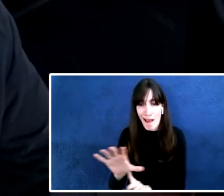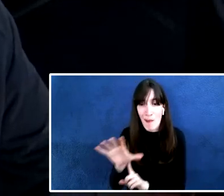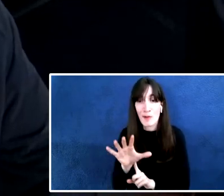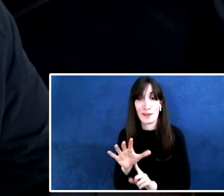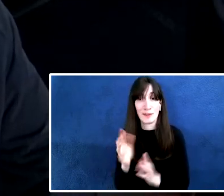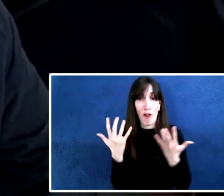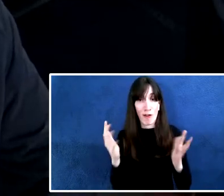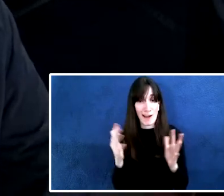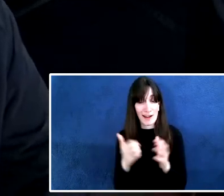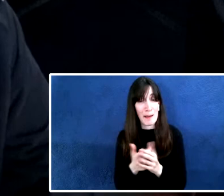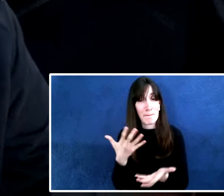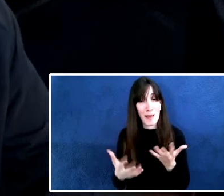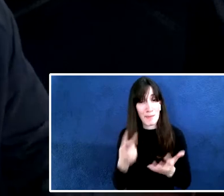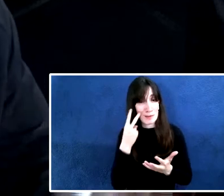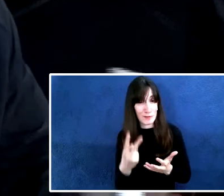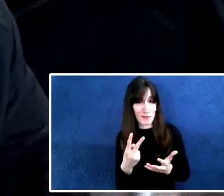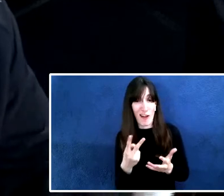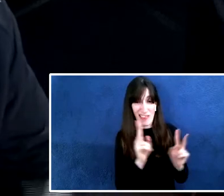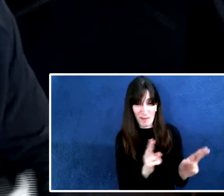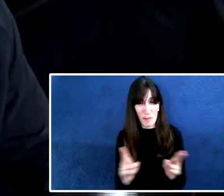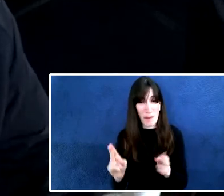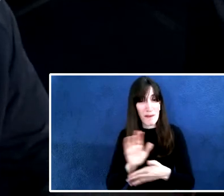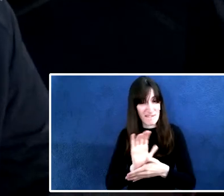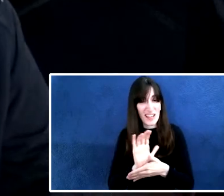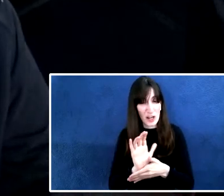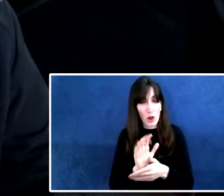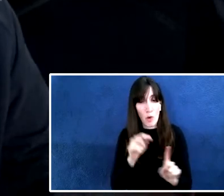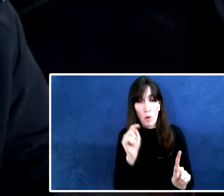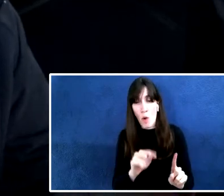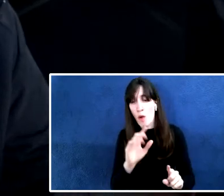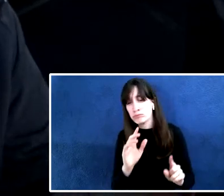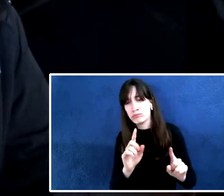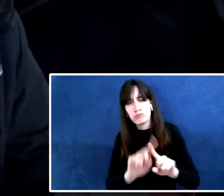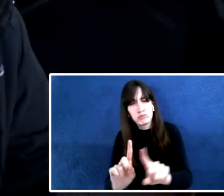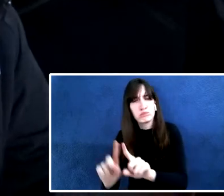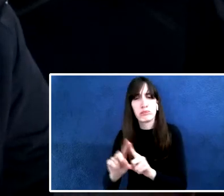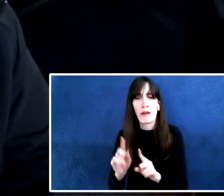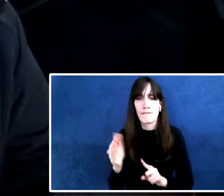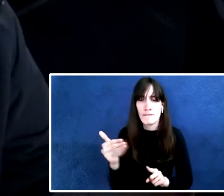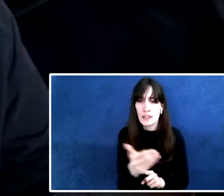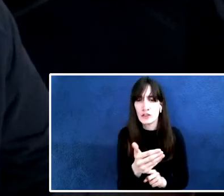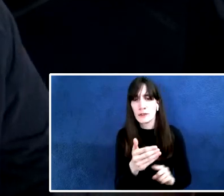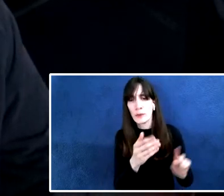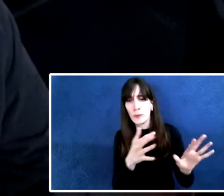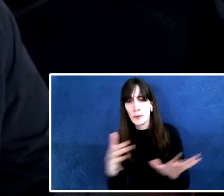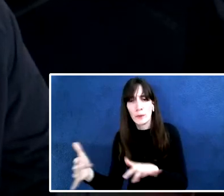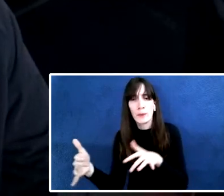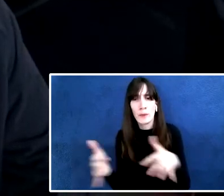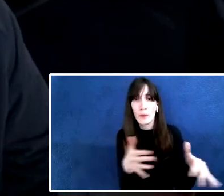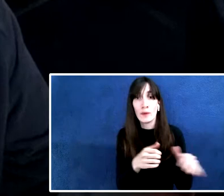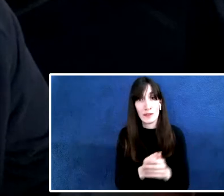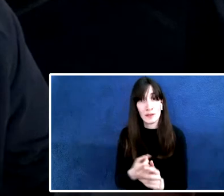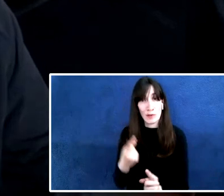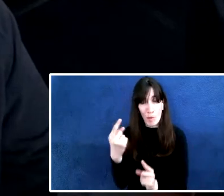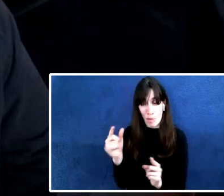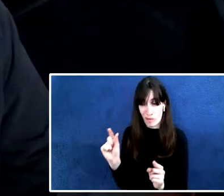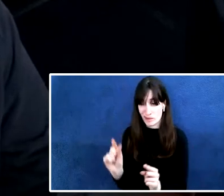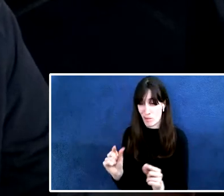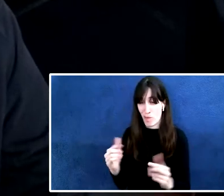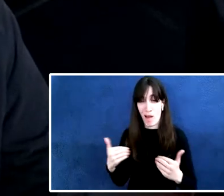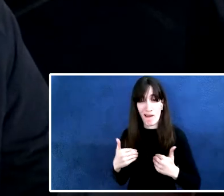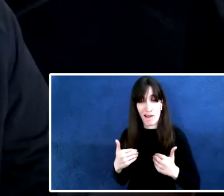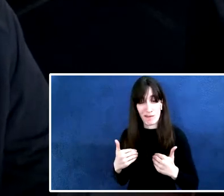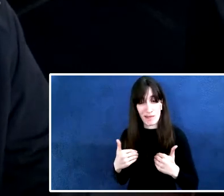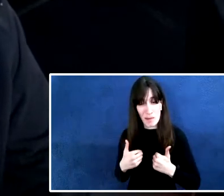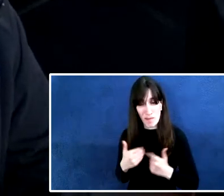saw it in the time-lapse video, all kinds of fishes come and go. And you can see one small fish in the foreground here, which is called a